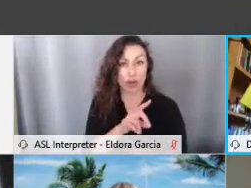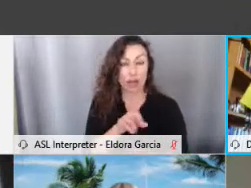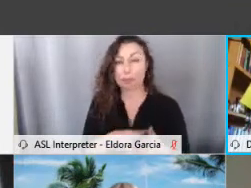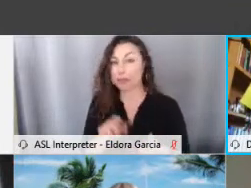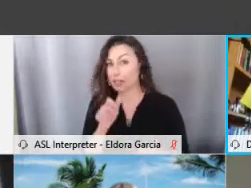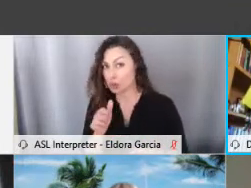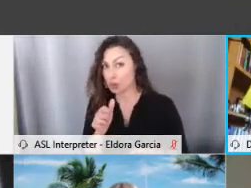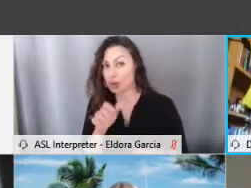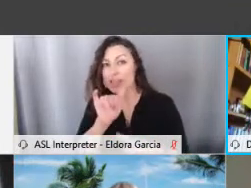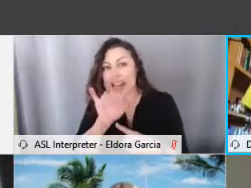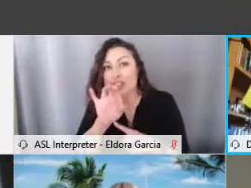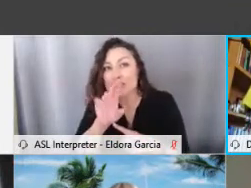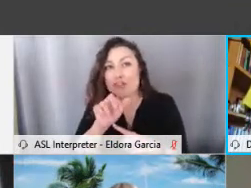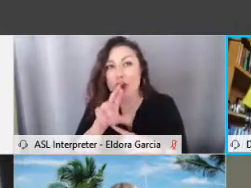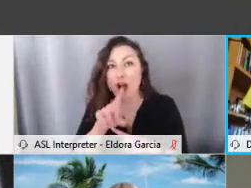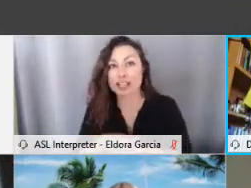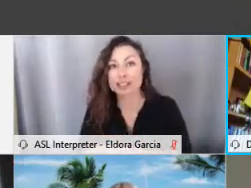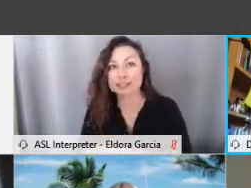not, that would be fraud.